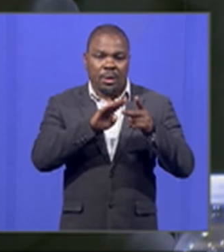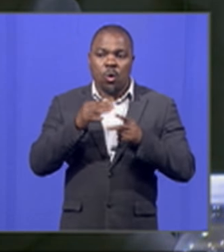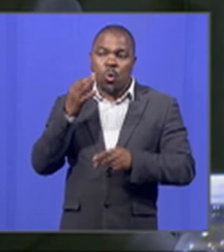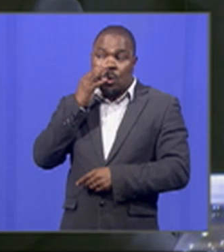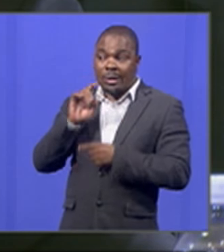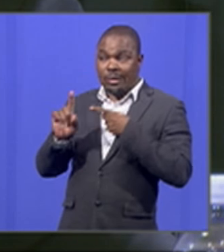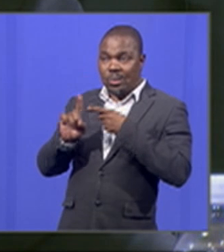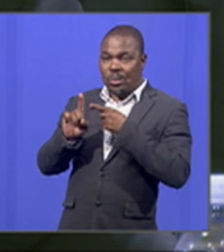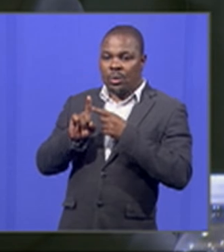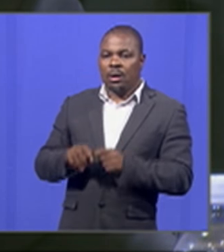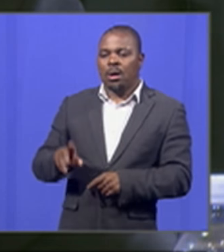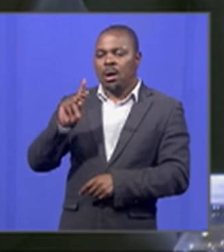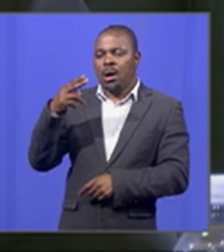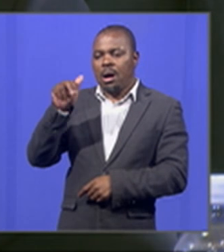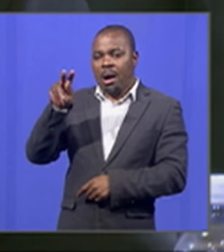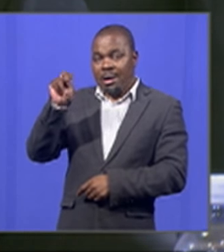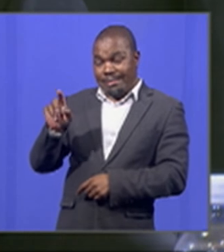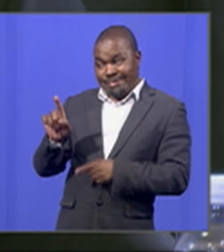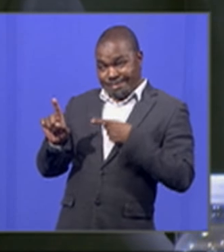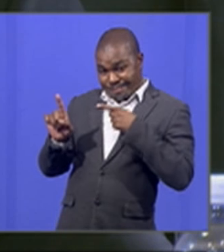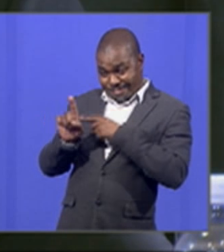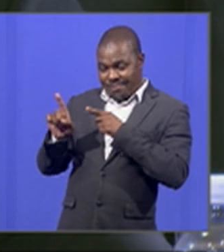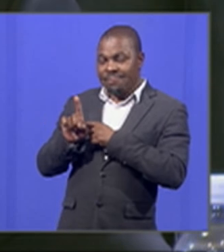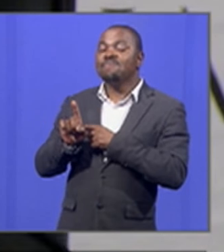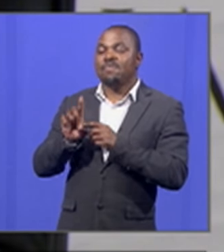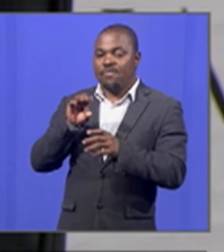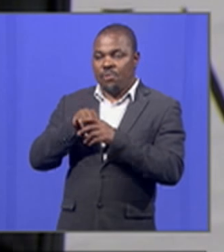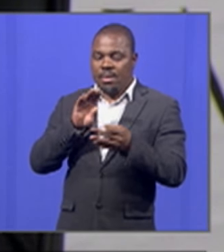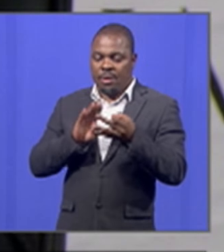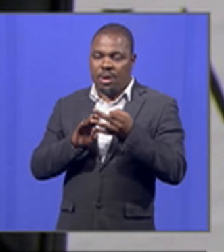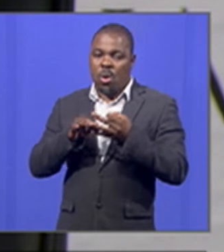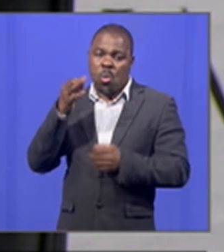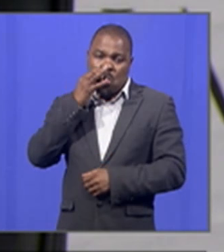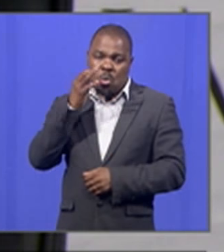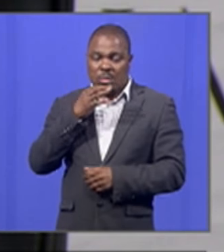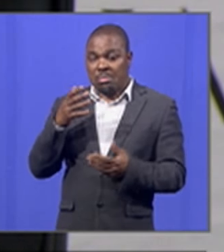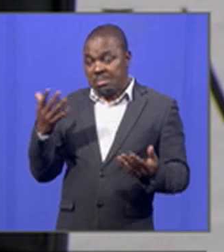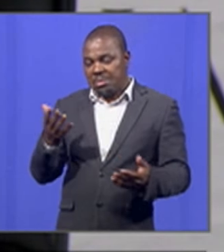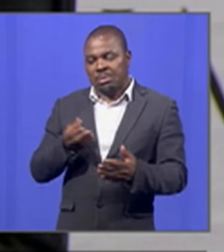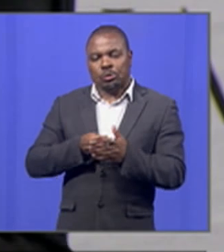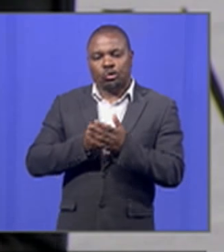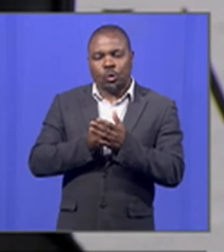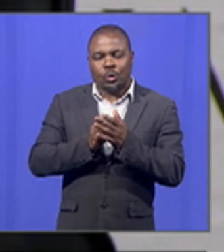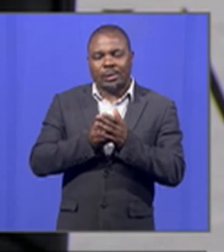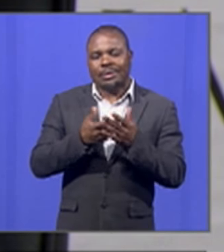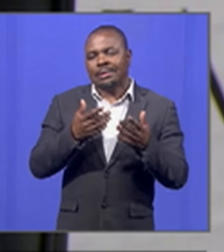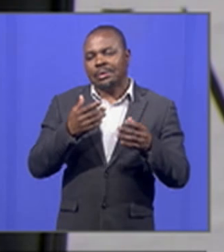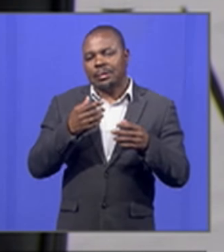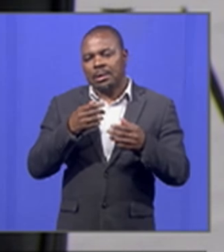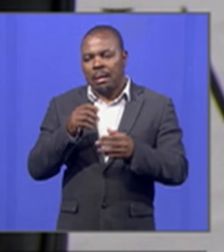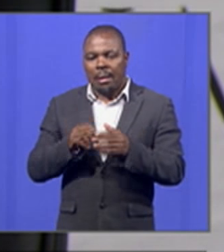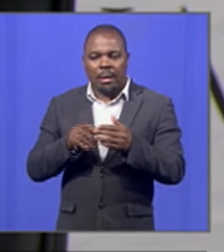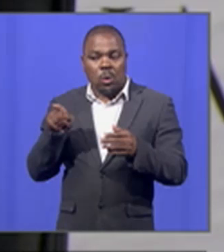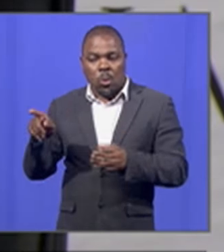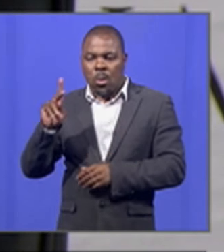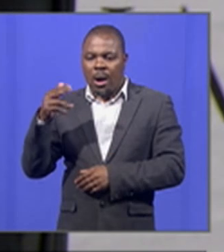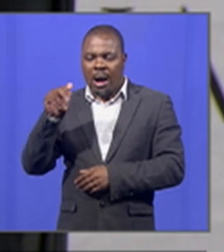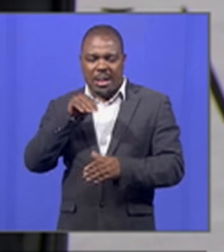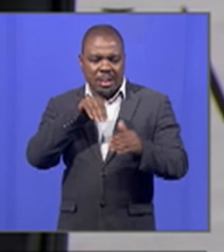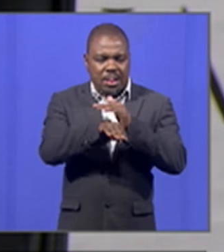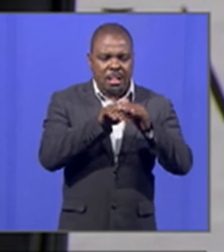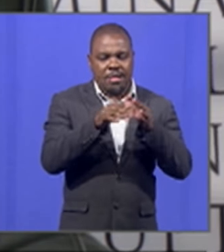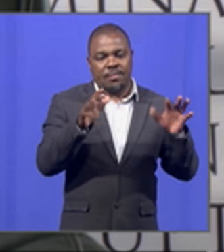Majoro General Feroz Khan gomme a hlaloša seo a rego ke ditiragalo tša bosenyi tšeo di dirilwego ke Khan. O'Sullivan